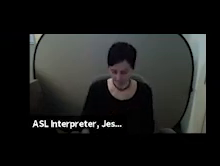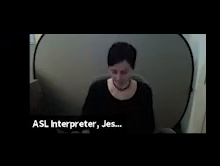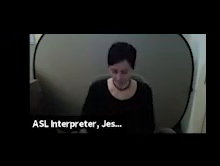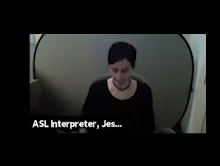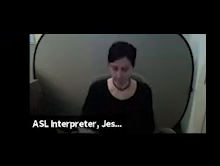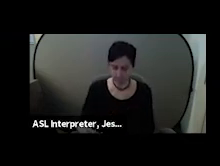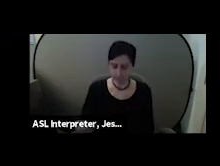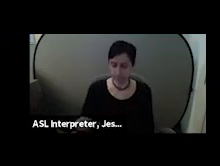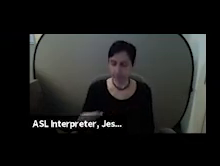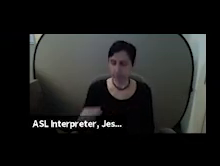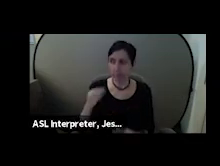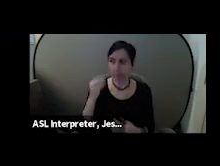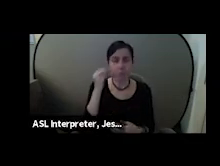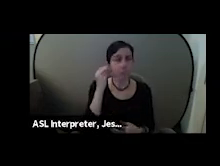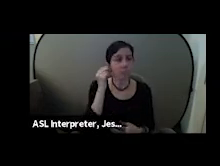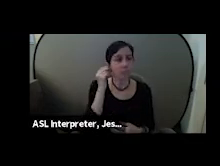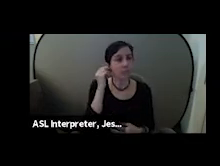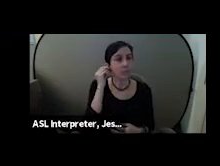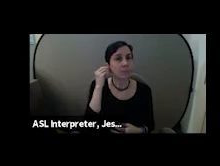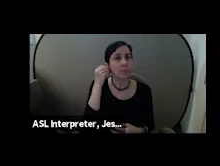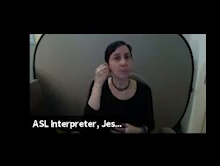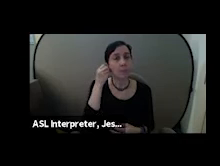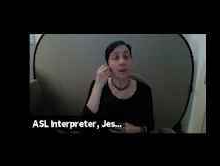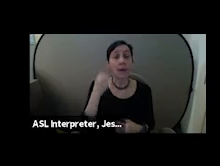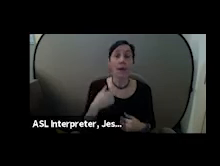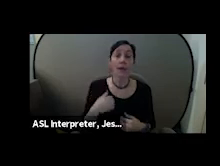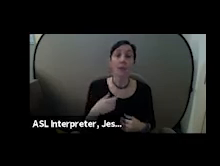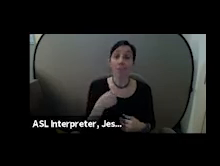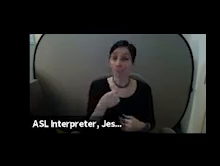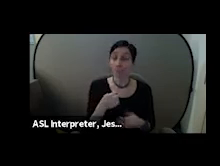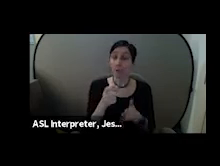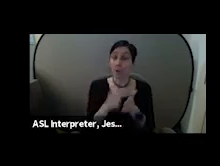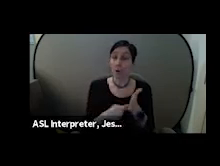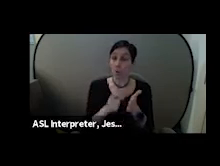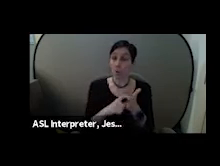So I have a series of articles posted on